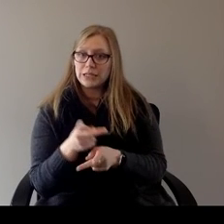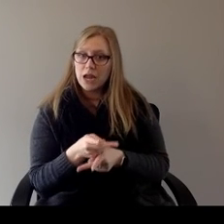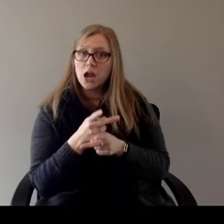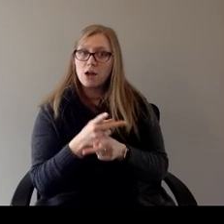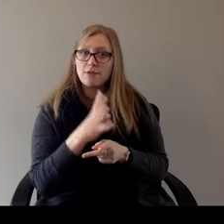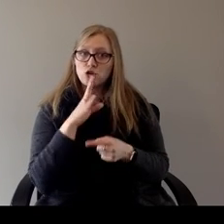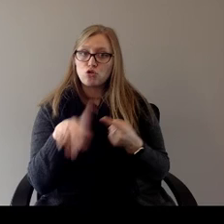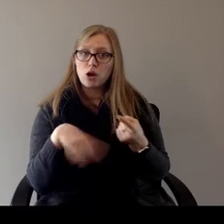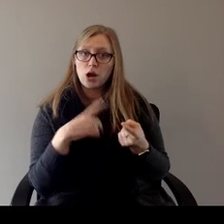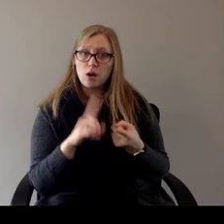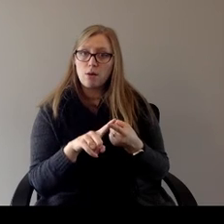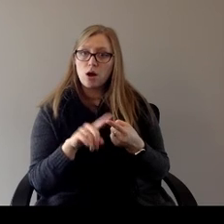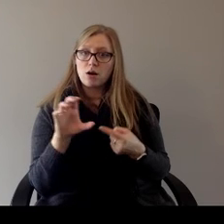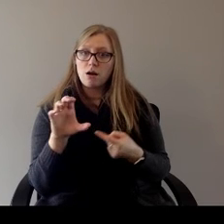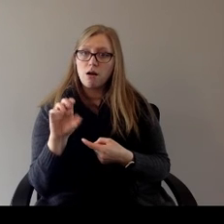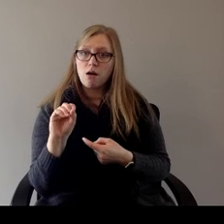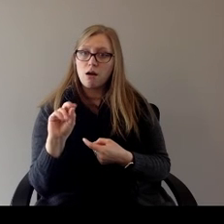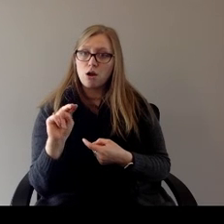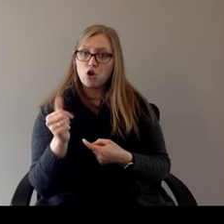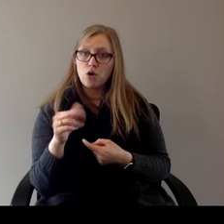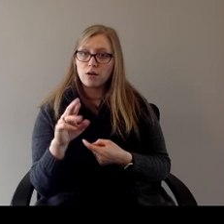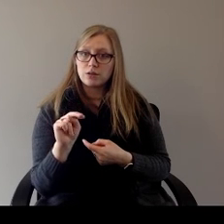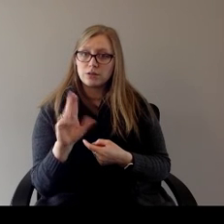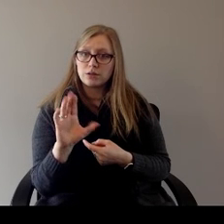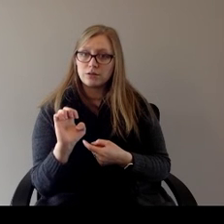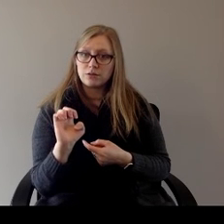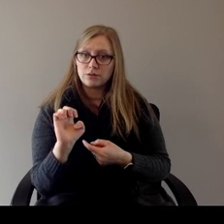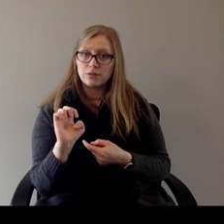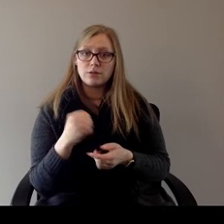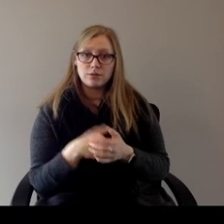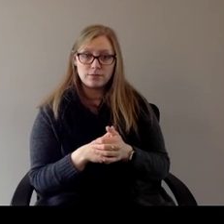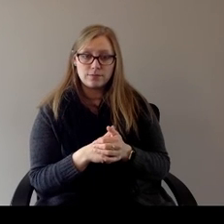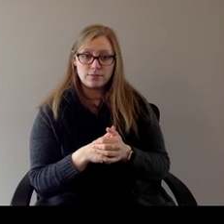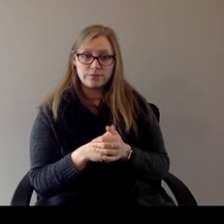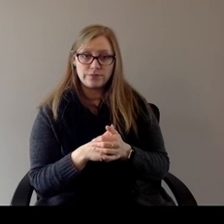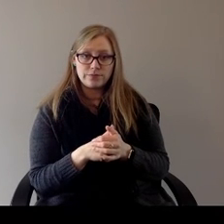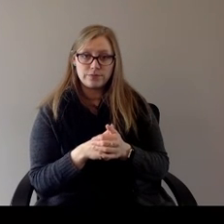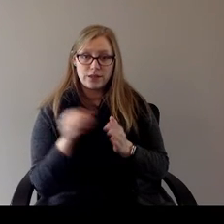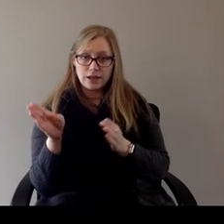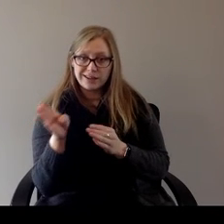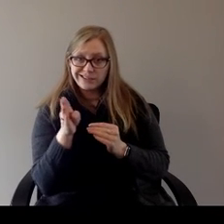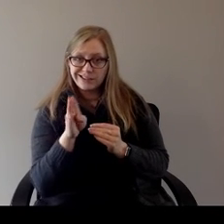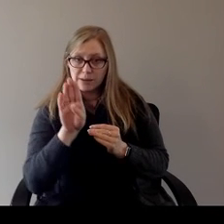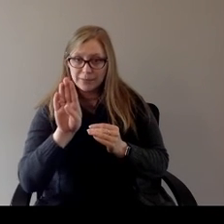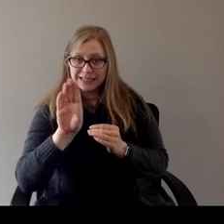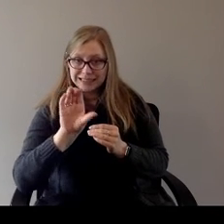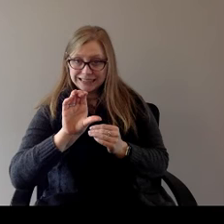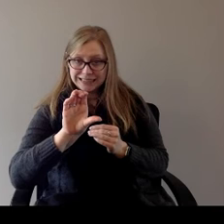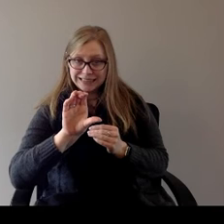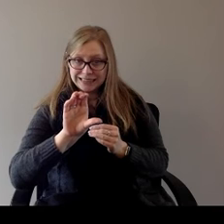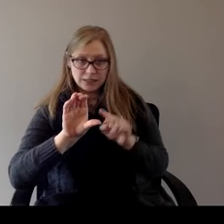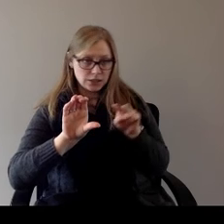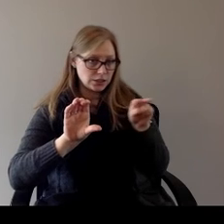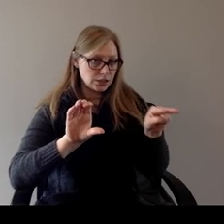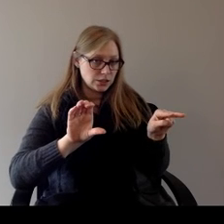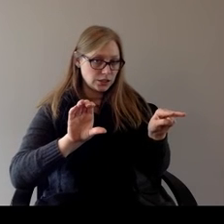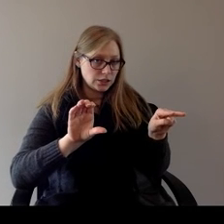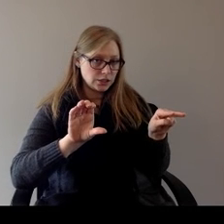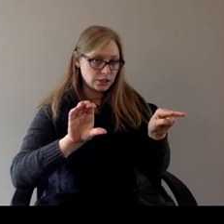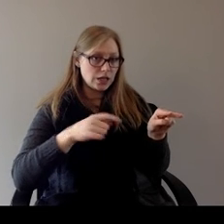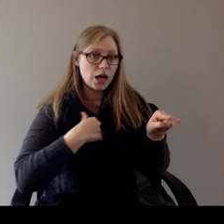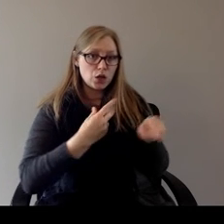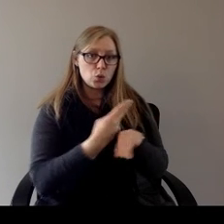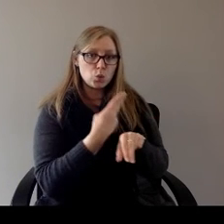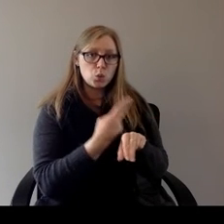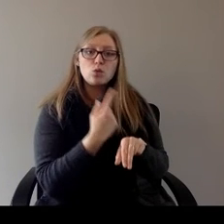about congruence. So now the next 2 letters are BC. And if I look at my picture, I use the color red for